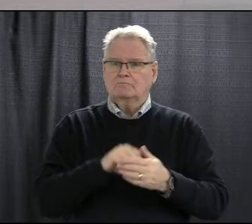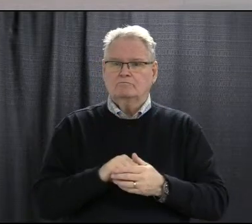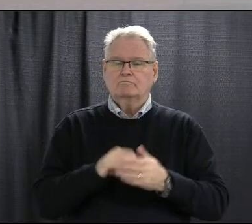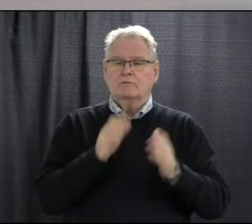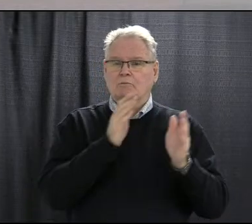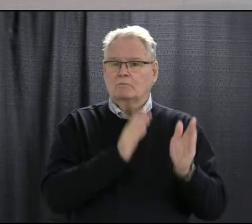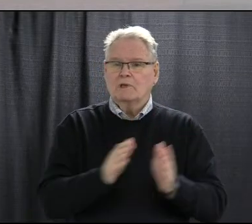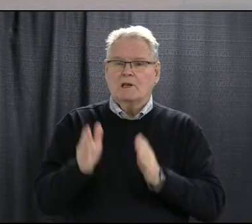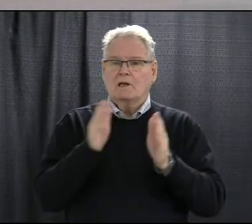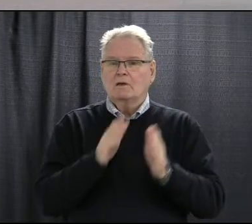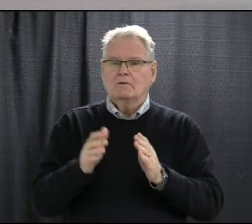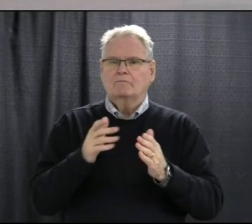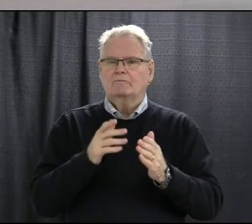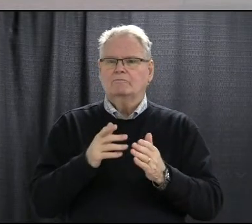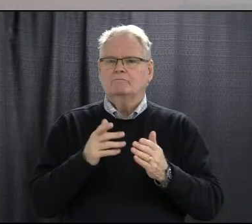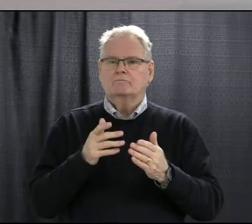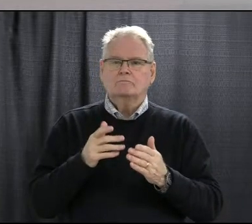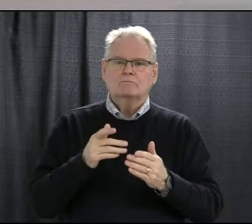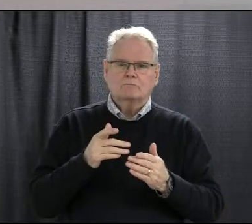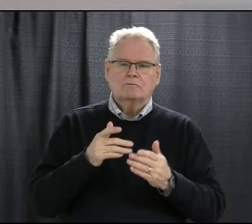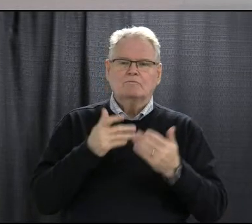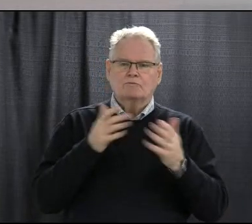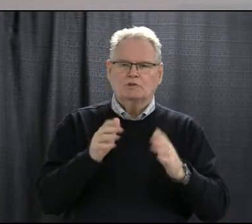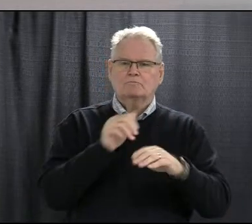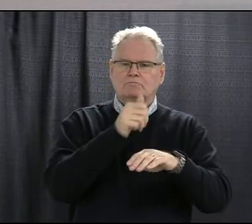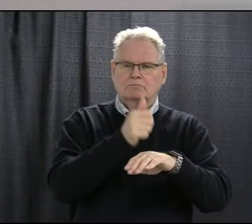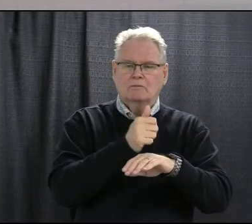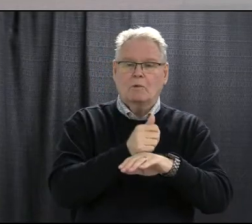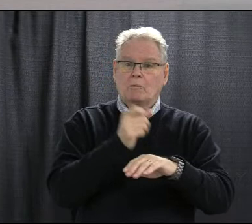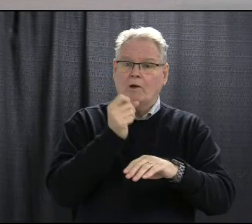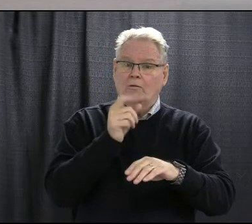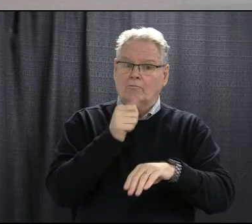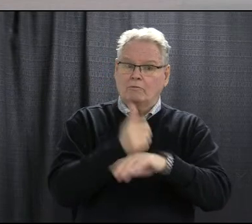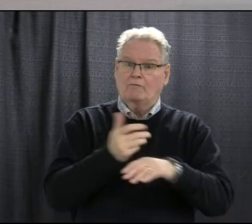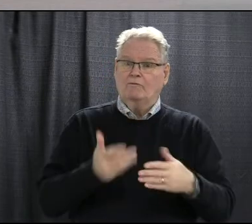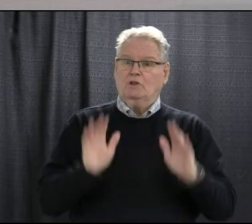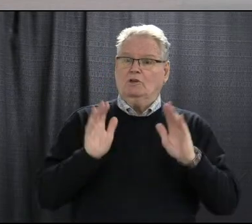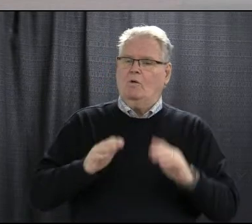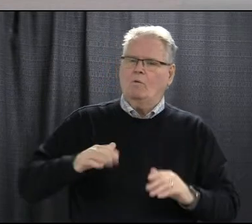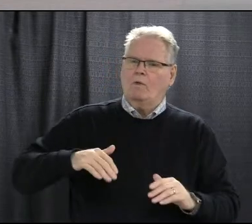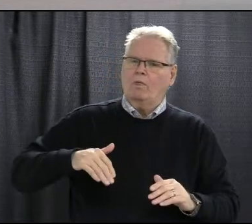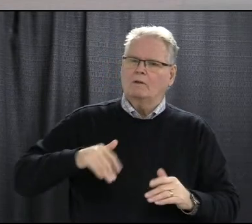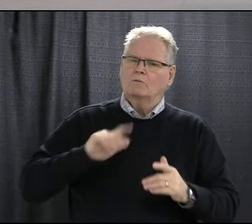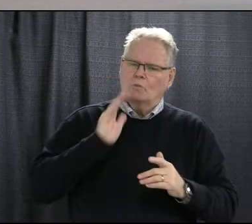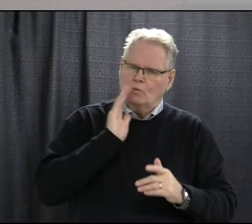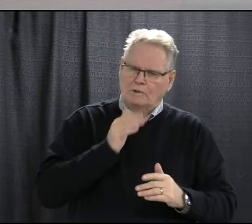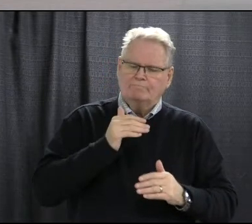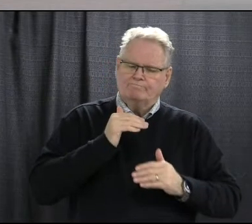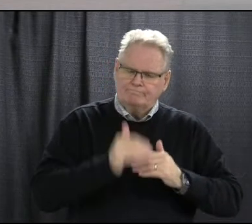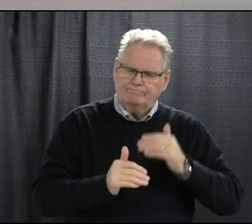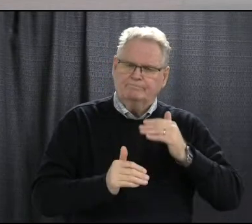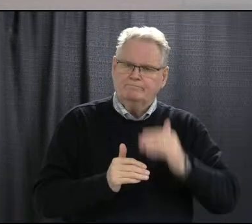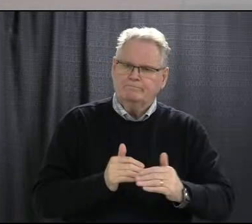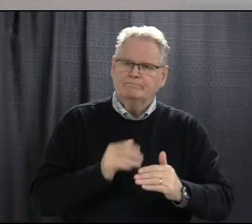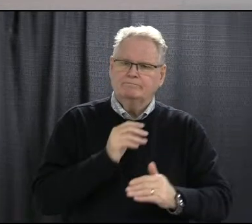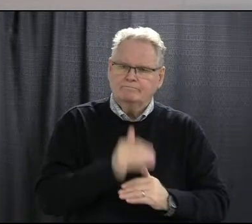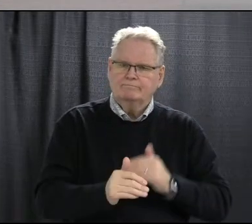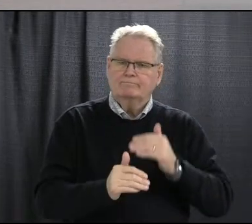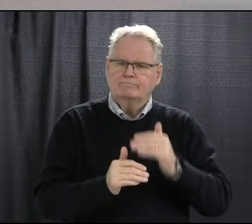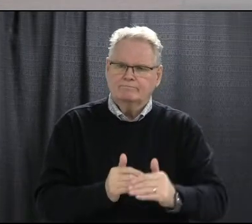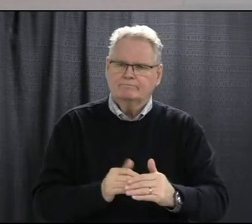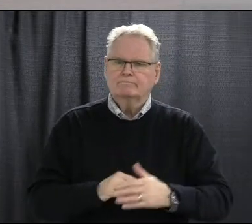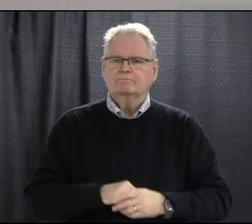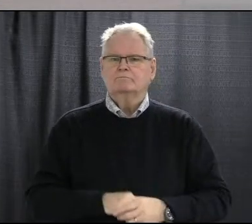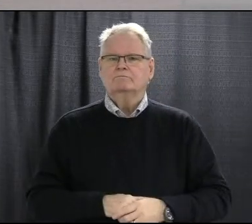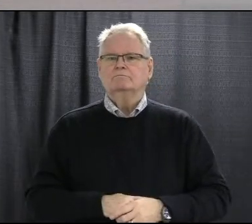the resources provided to be able to make that happen, and the intent of the government is to do that. And Dr. Mercer? Yeah, I'll just add